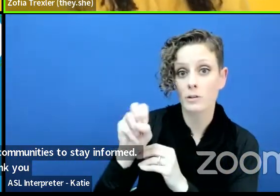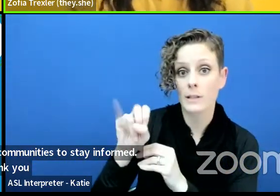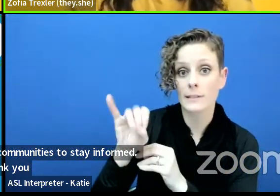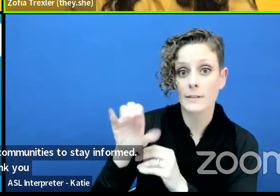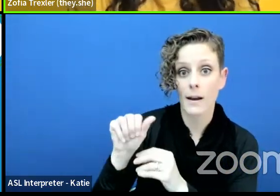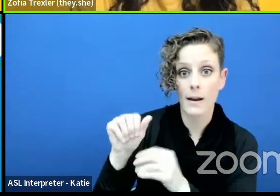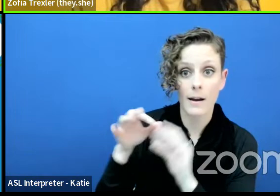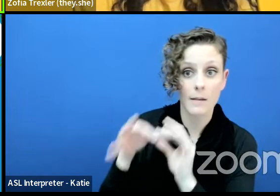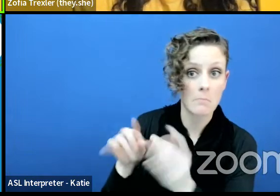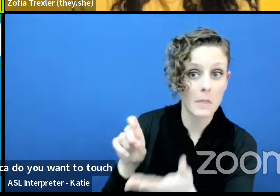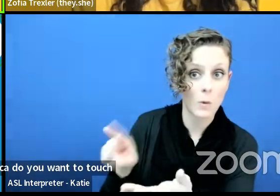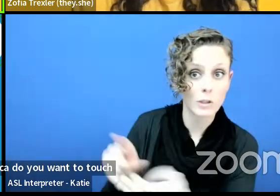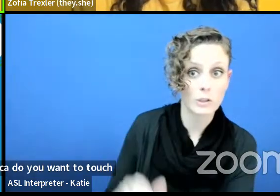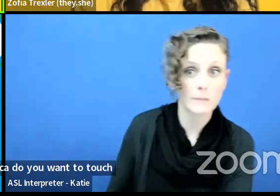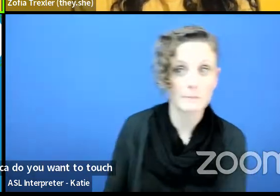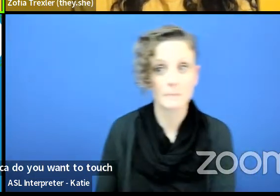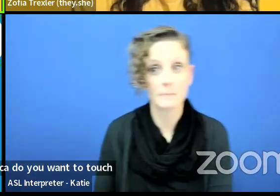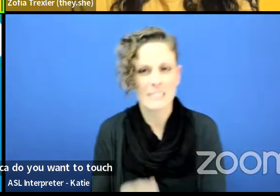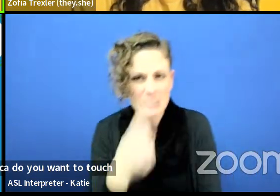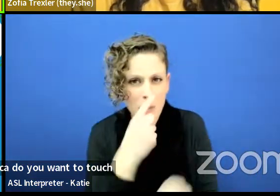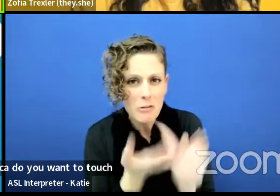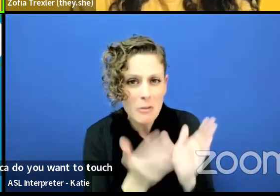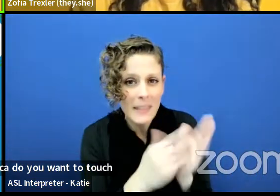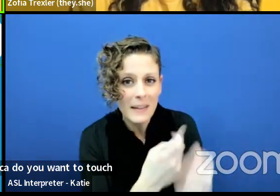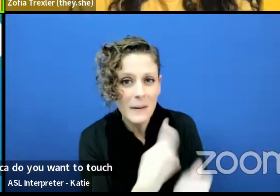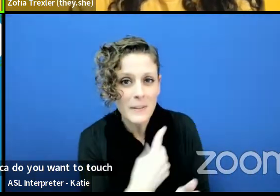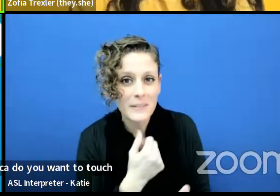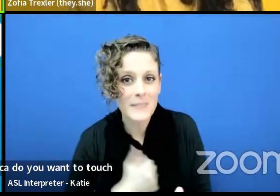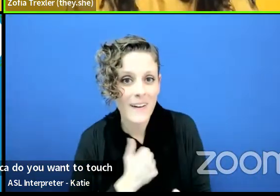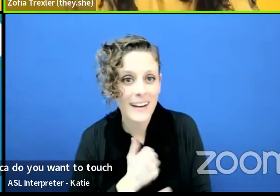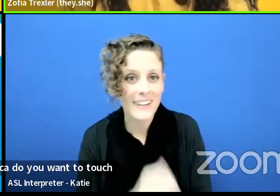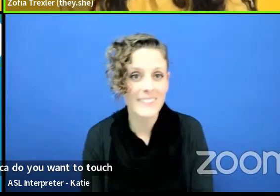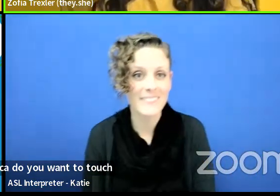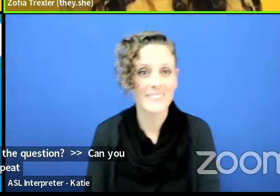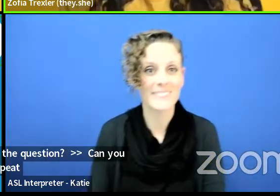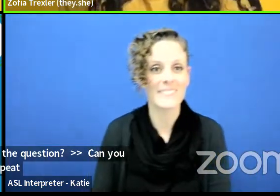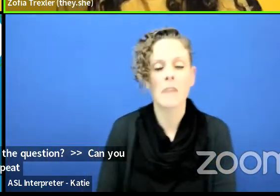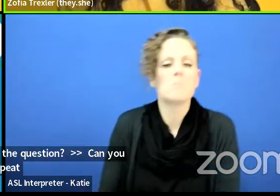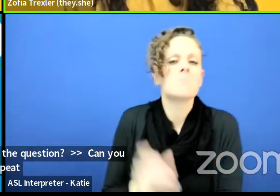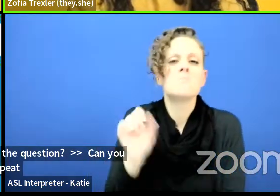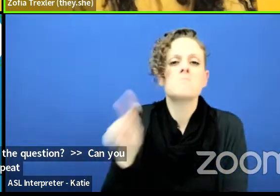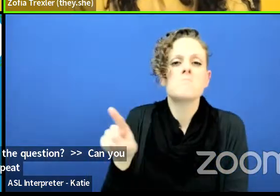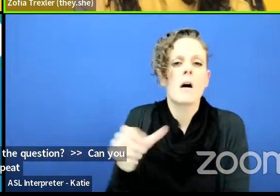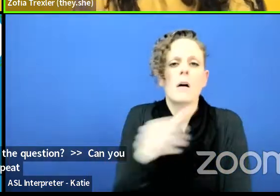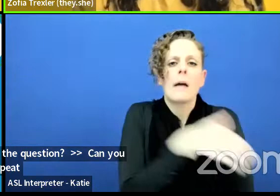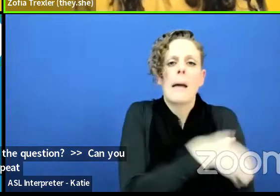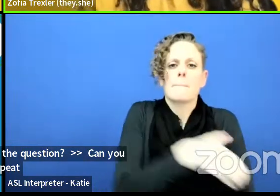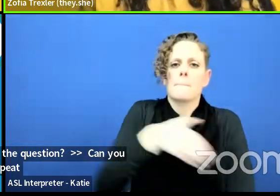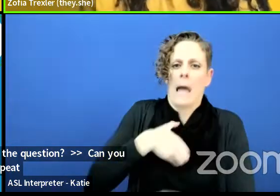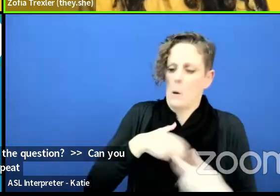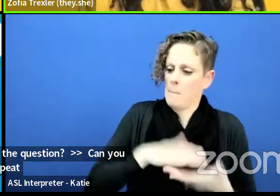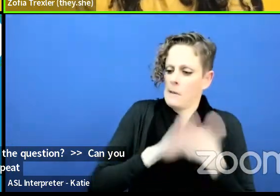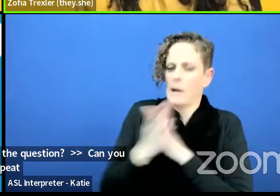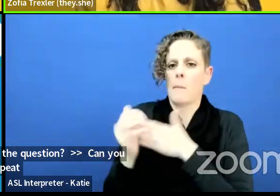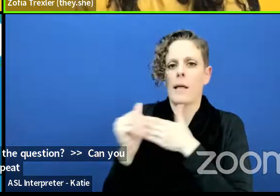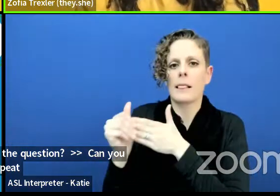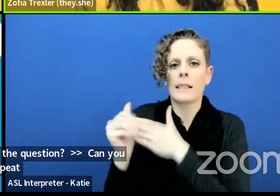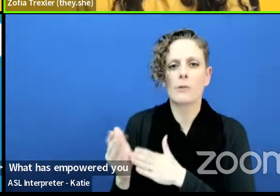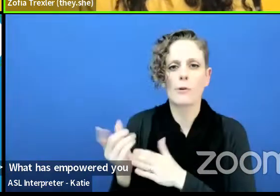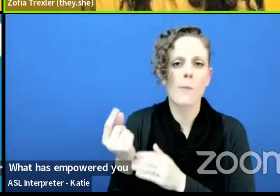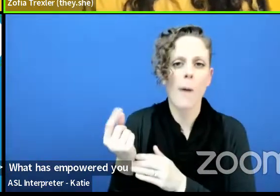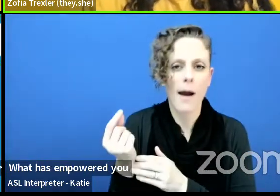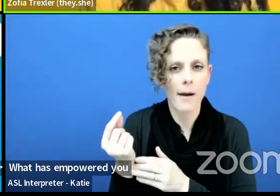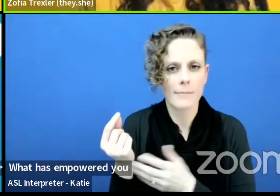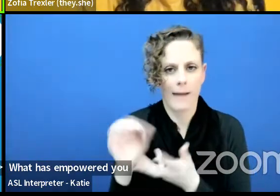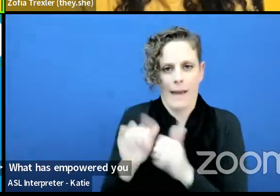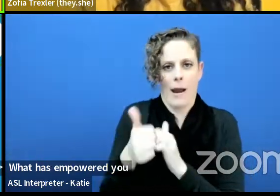question? Can I repeat the question? I'm so sorry. Just what has empowered you to be the leader that you are today?